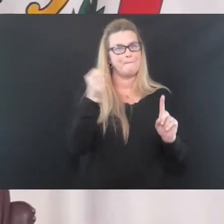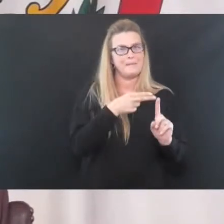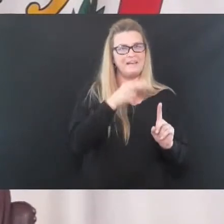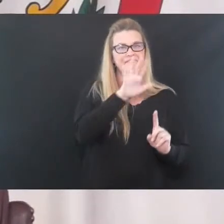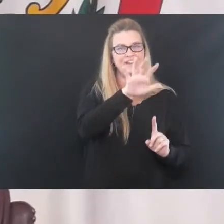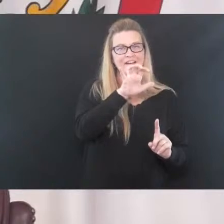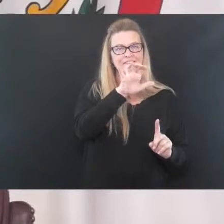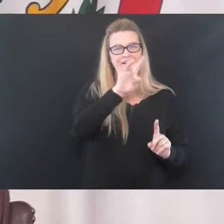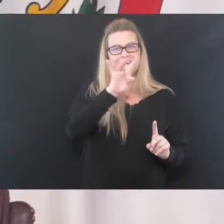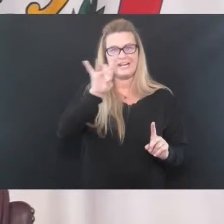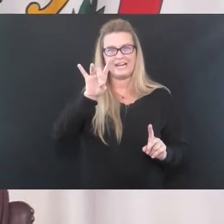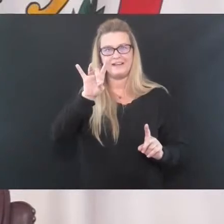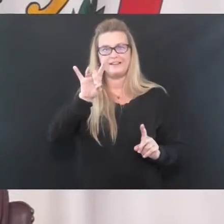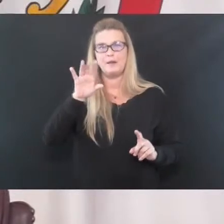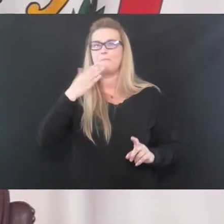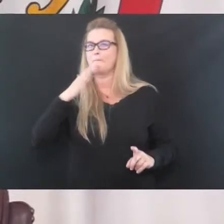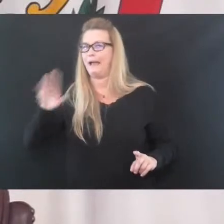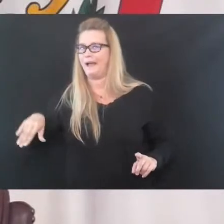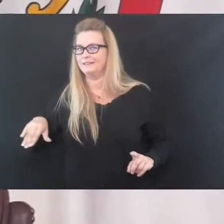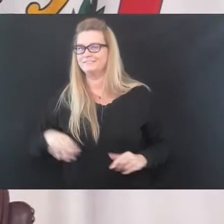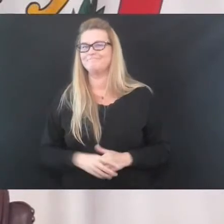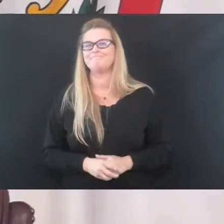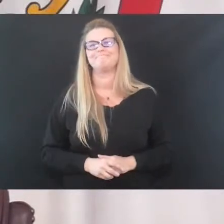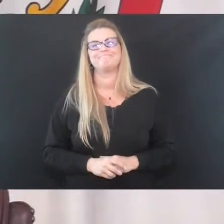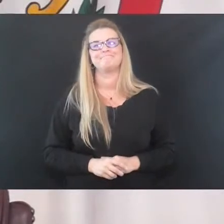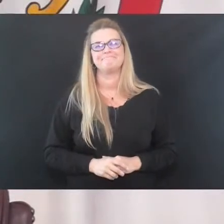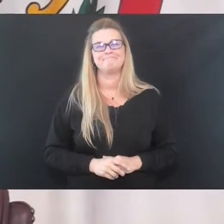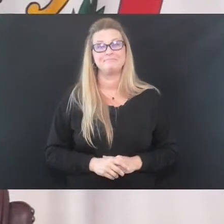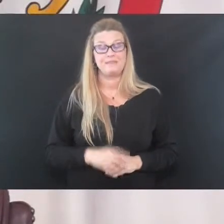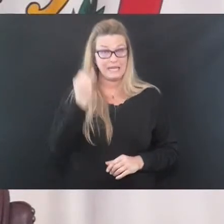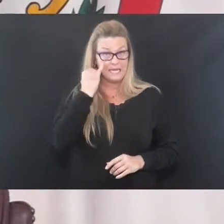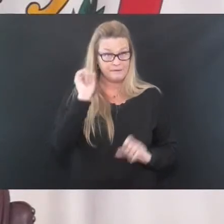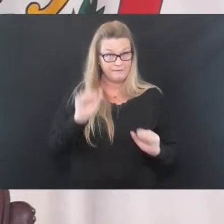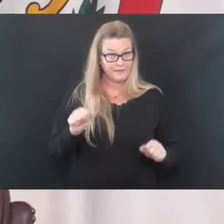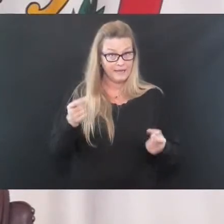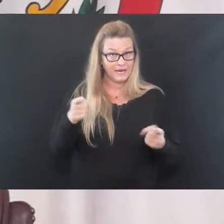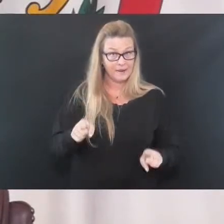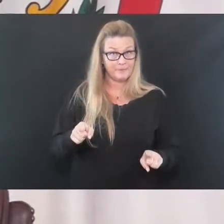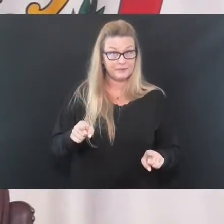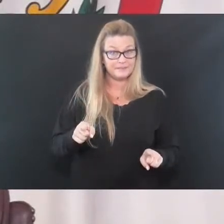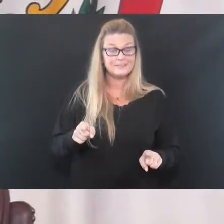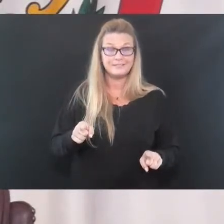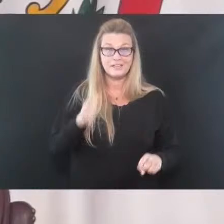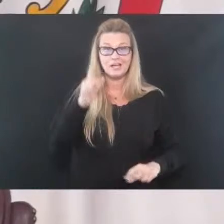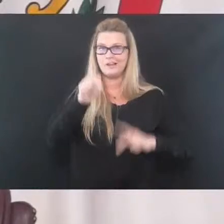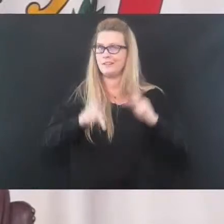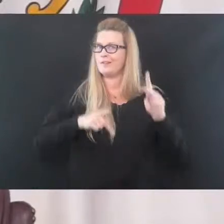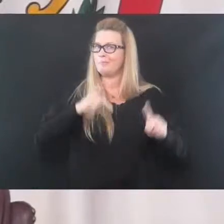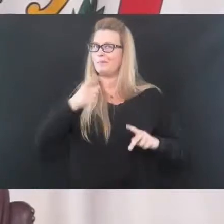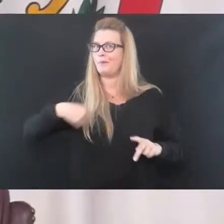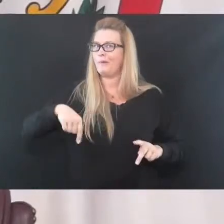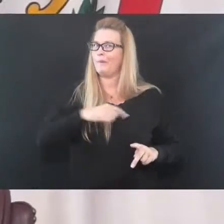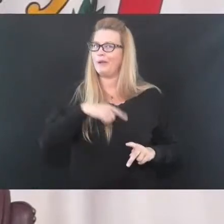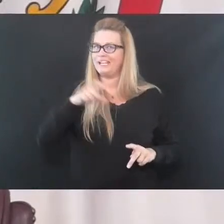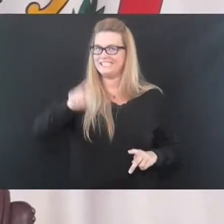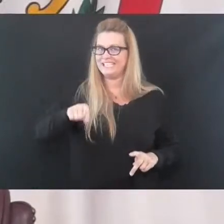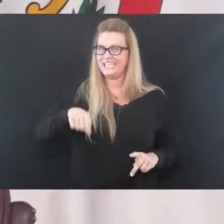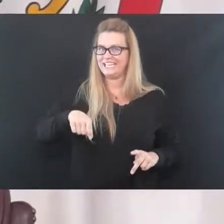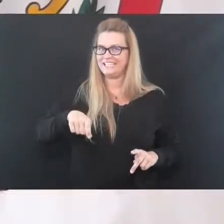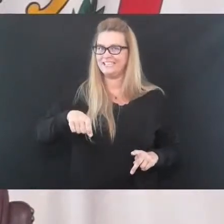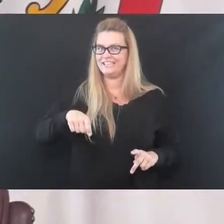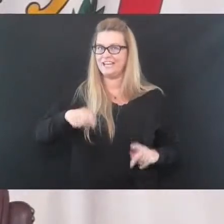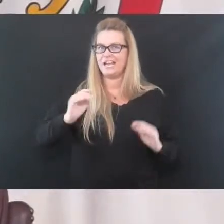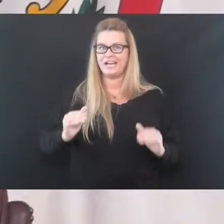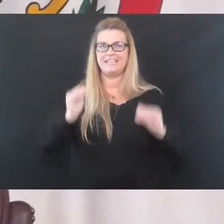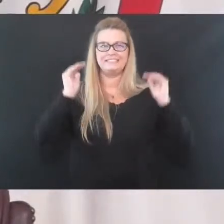588 ... bad. And if we can do that, the people that we need to have do that and